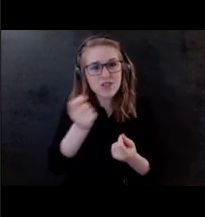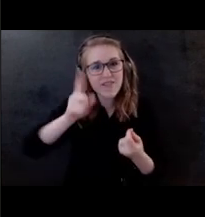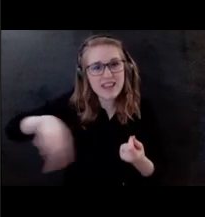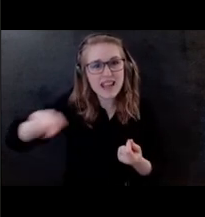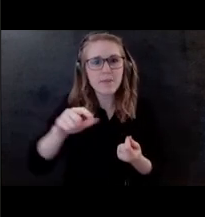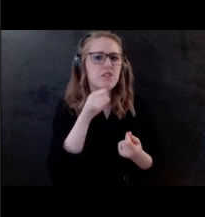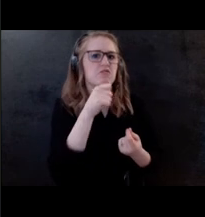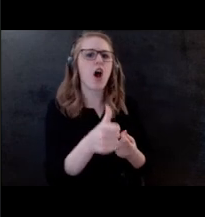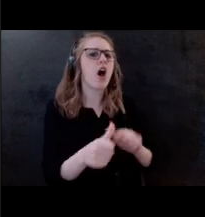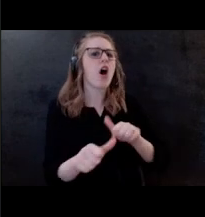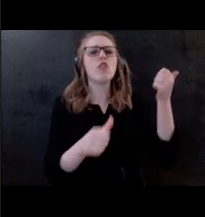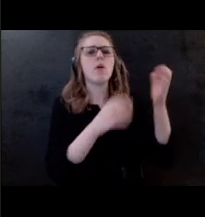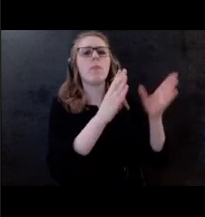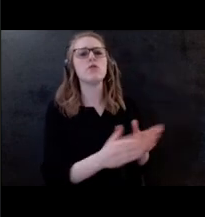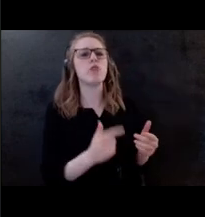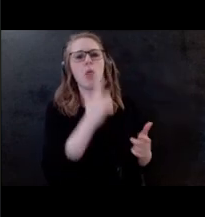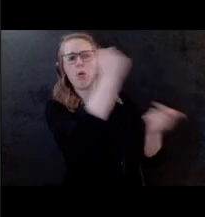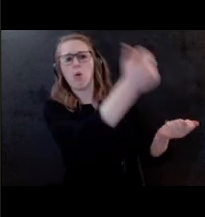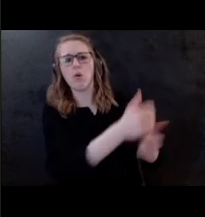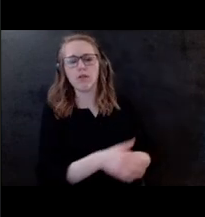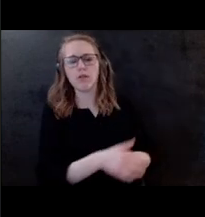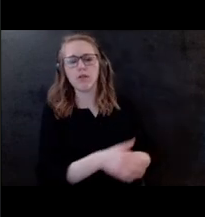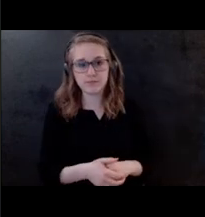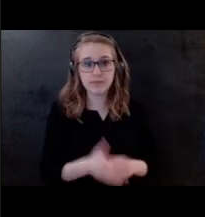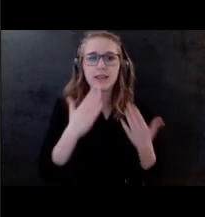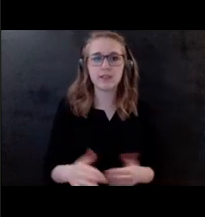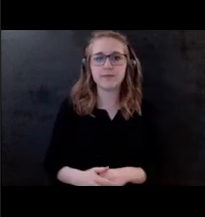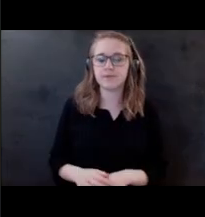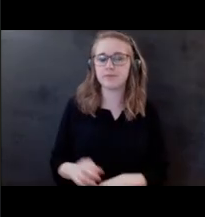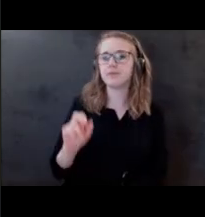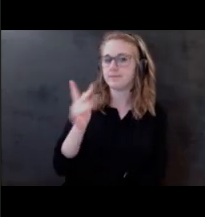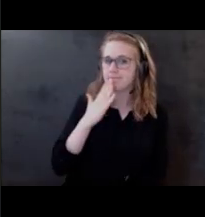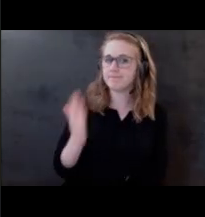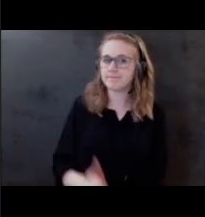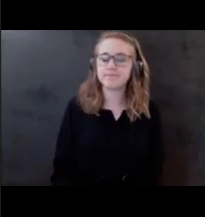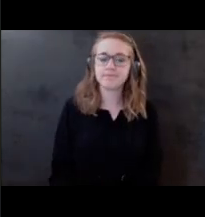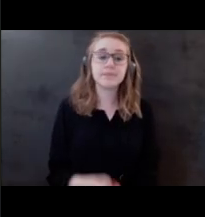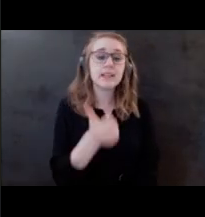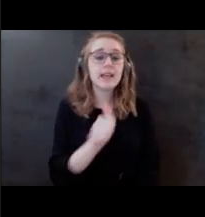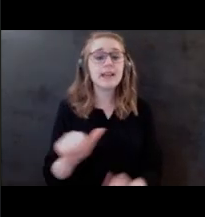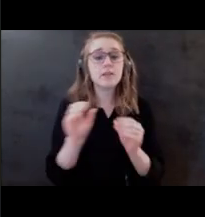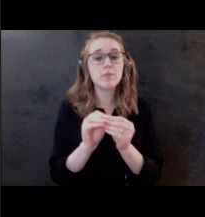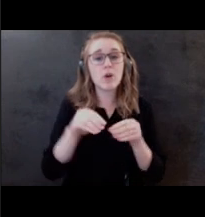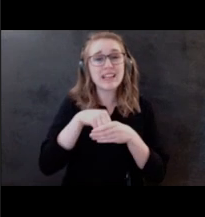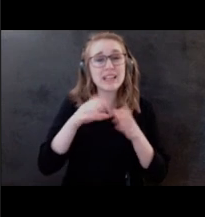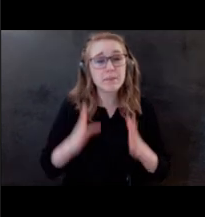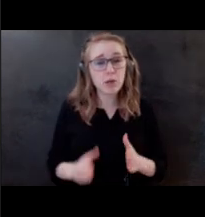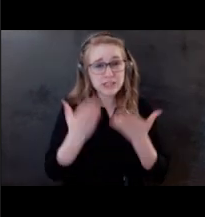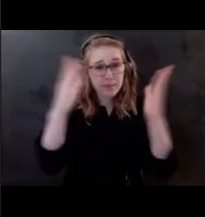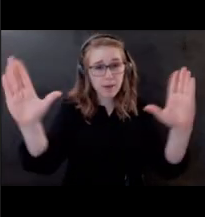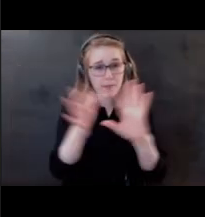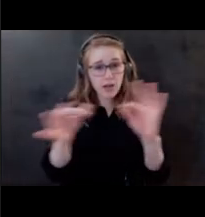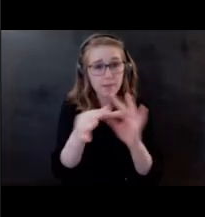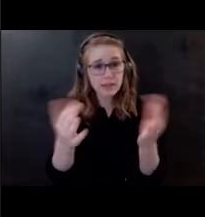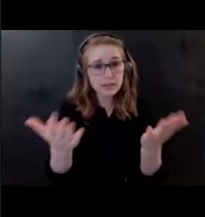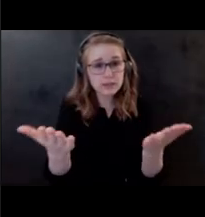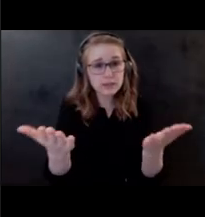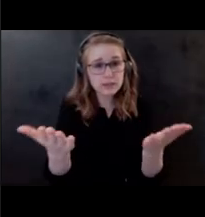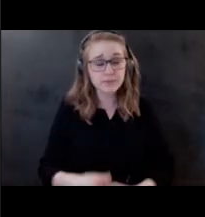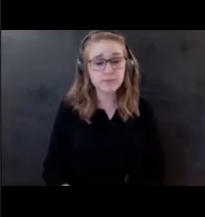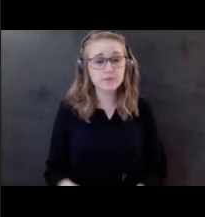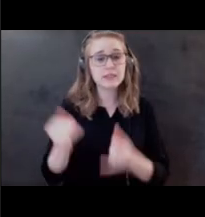just in someone else's. Thank you. Thank you. All right. Any other in-person public comment speaker? This